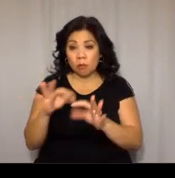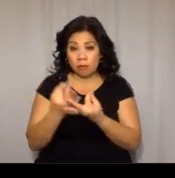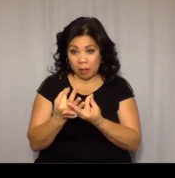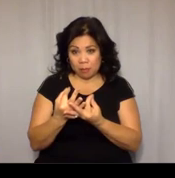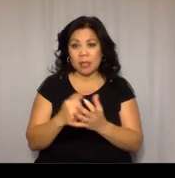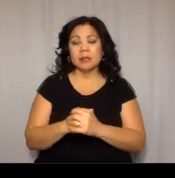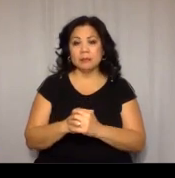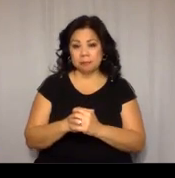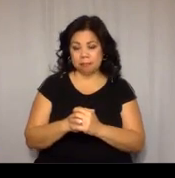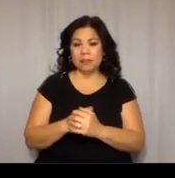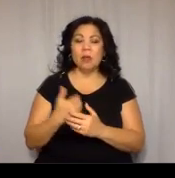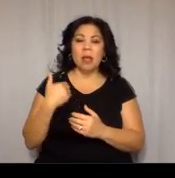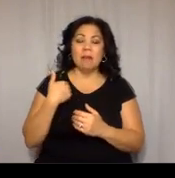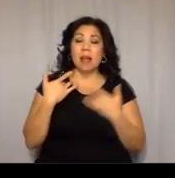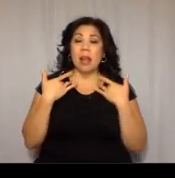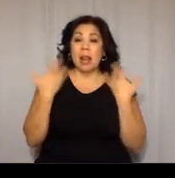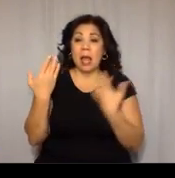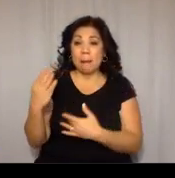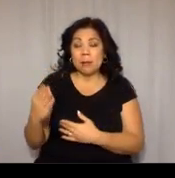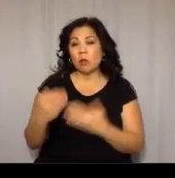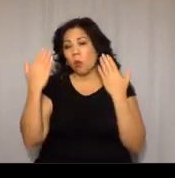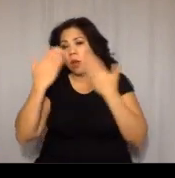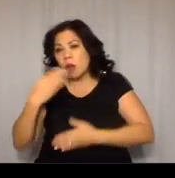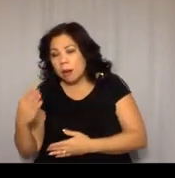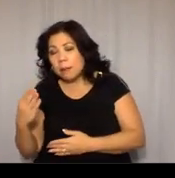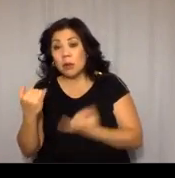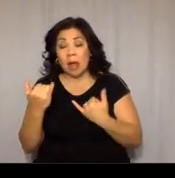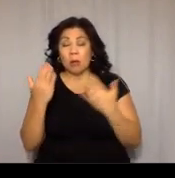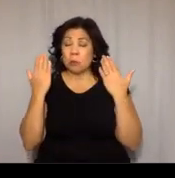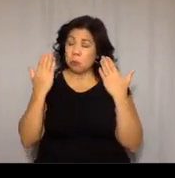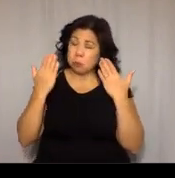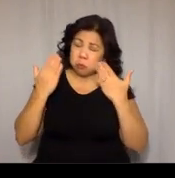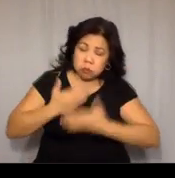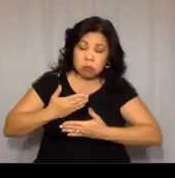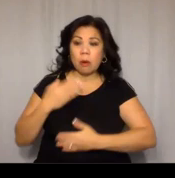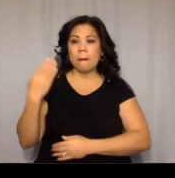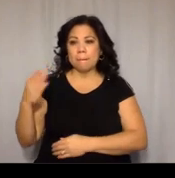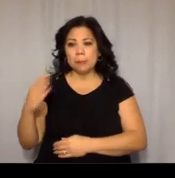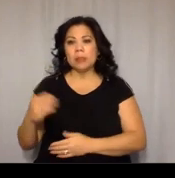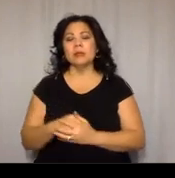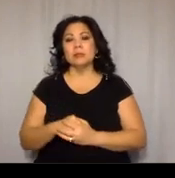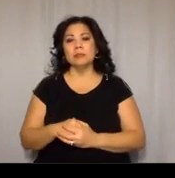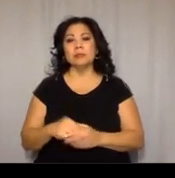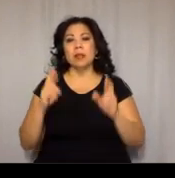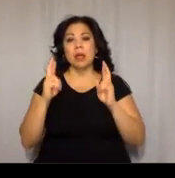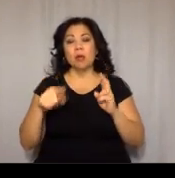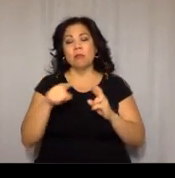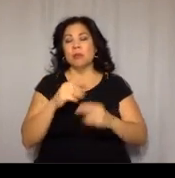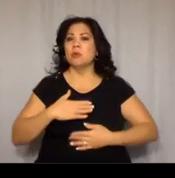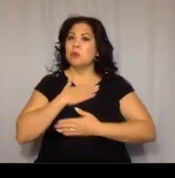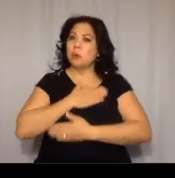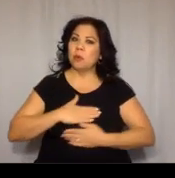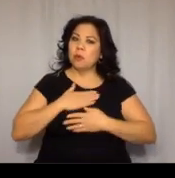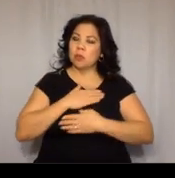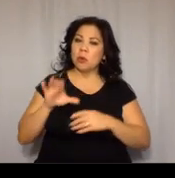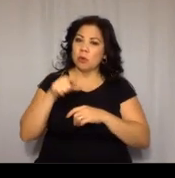a much lighter blue, and now I'm going to do a really dark blue. I hope you have a whole lot of fun doing